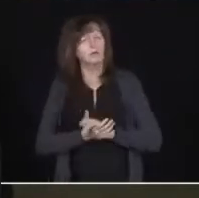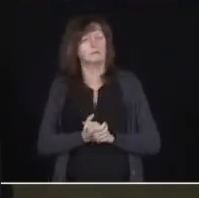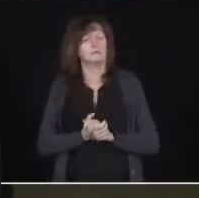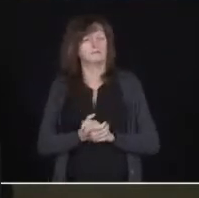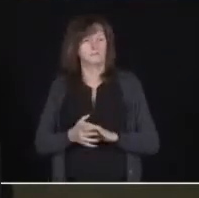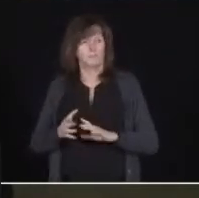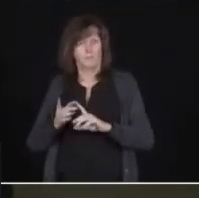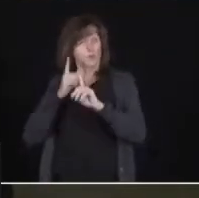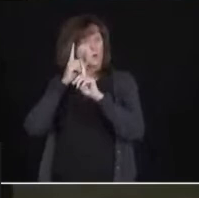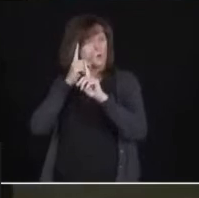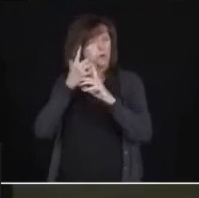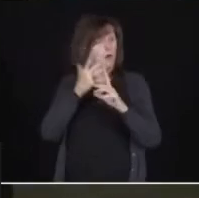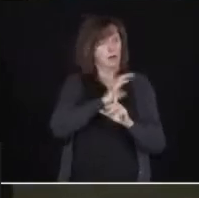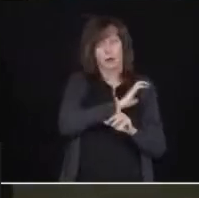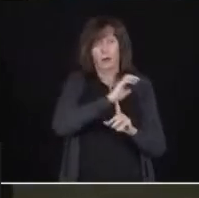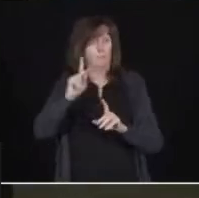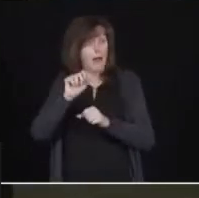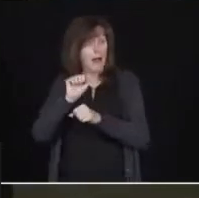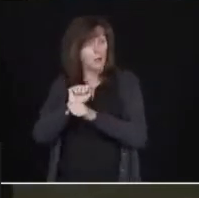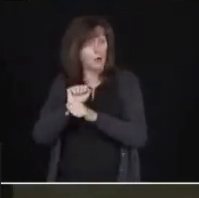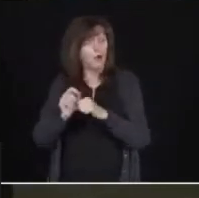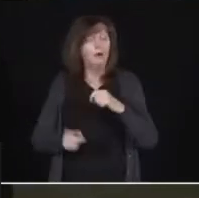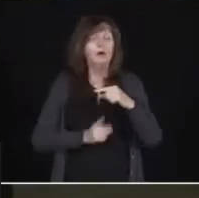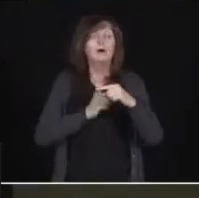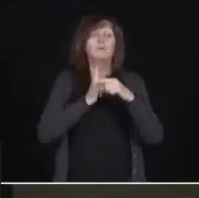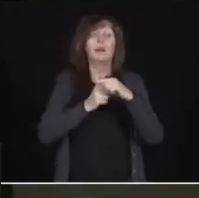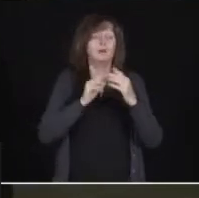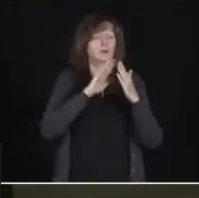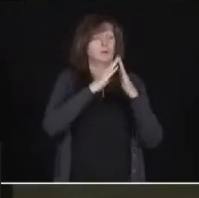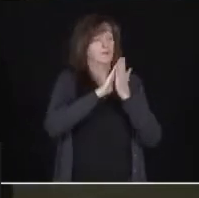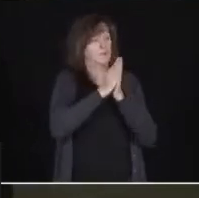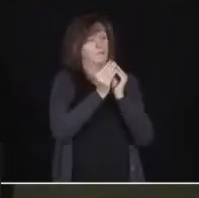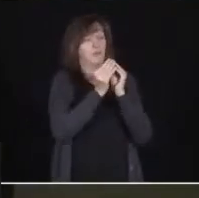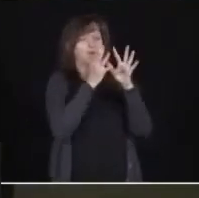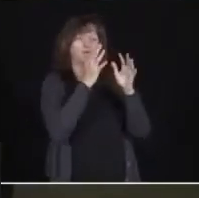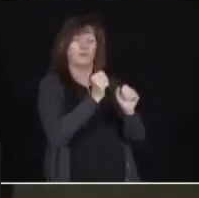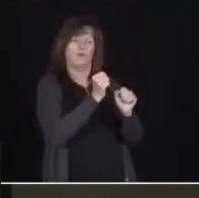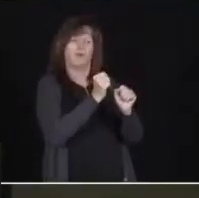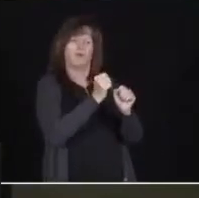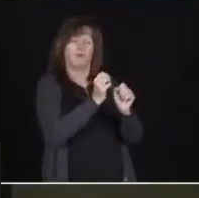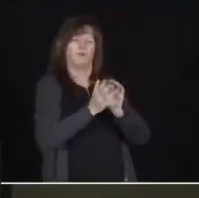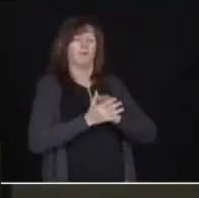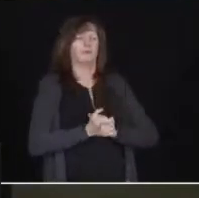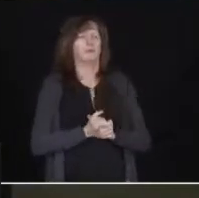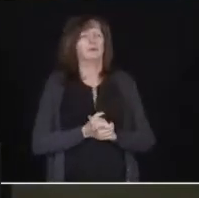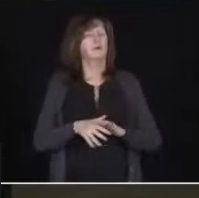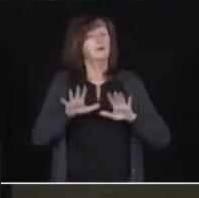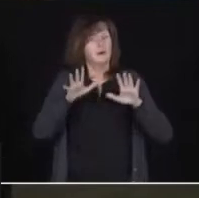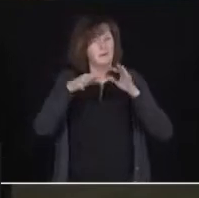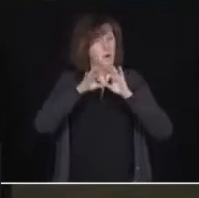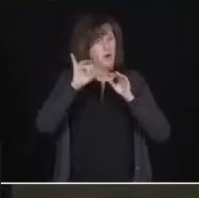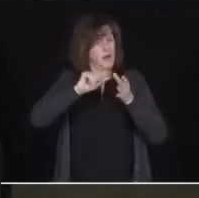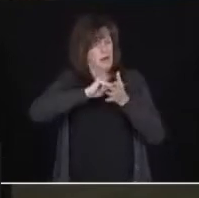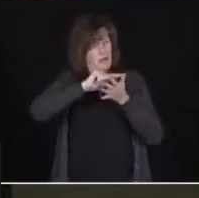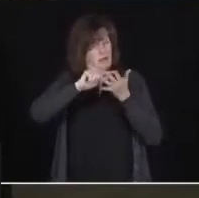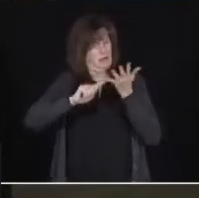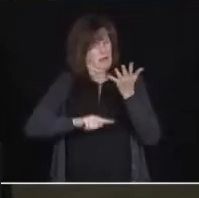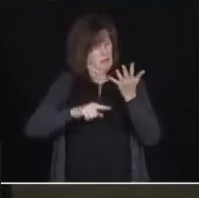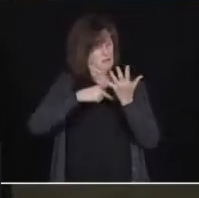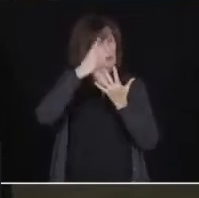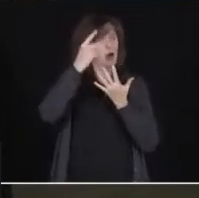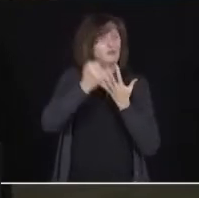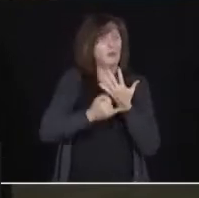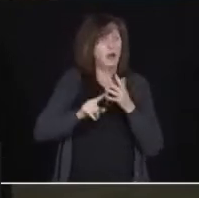strengthens communities across the province. The sooner we get moving on these significant infrastructure projects, the more jobs and